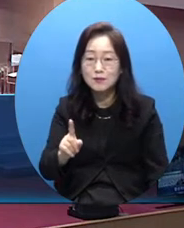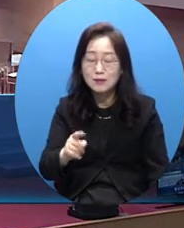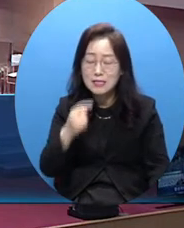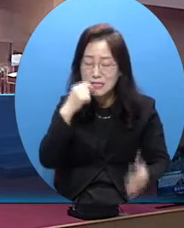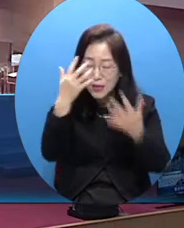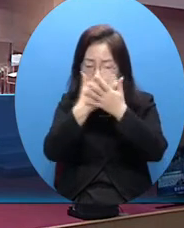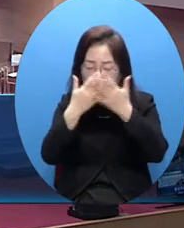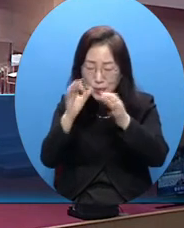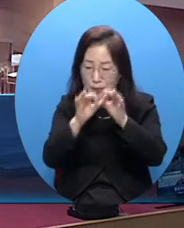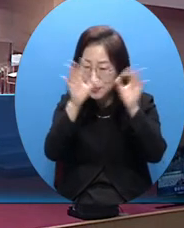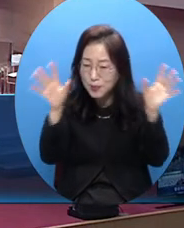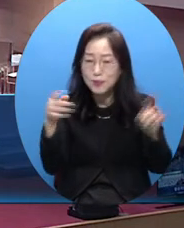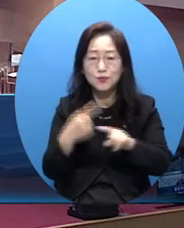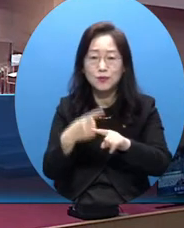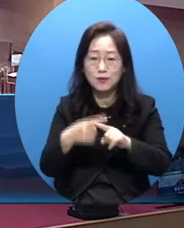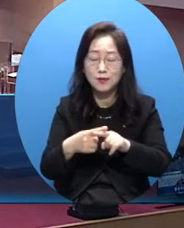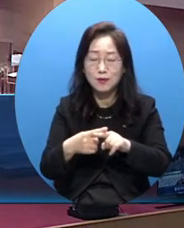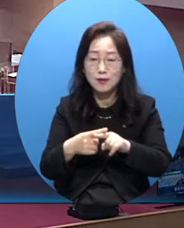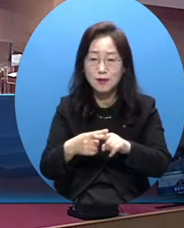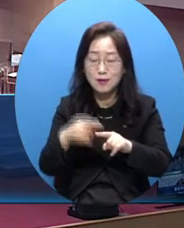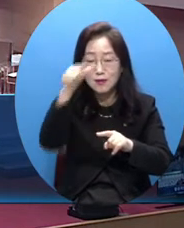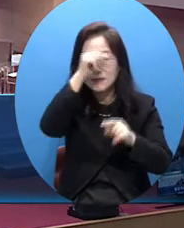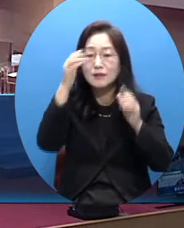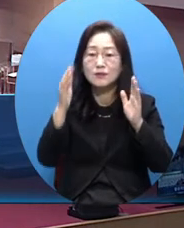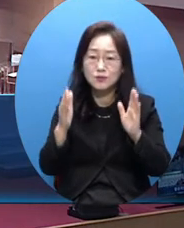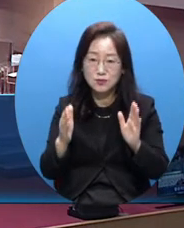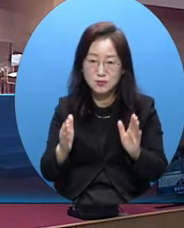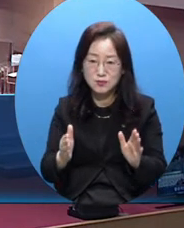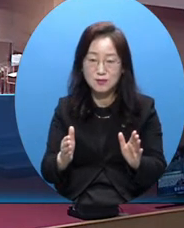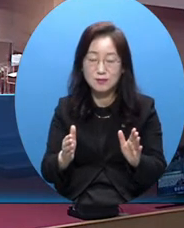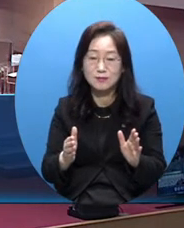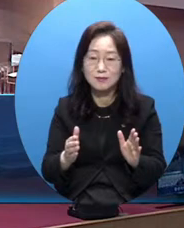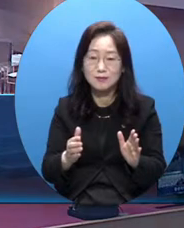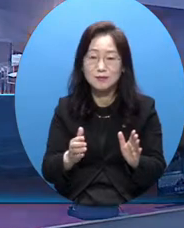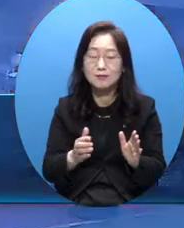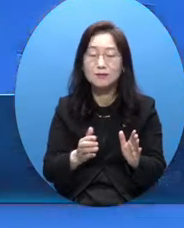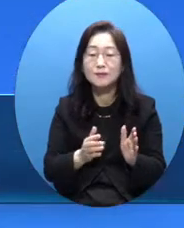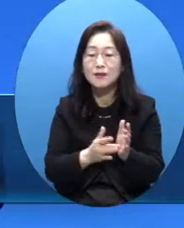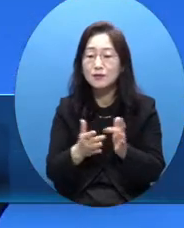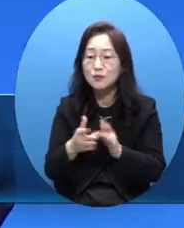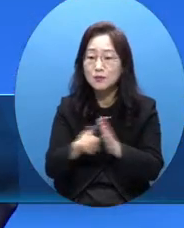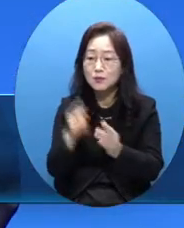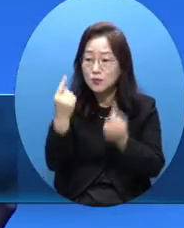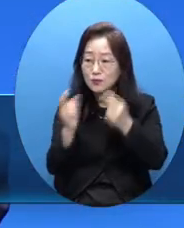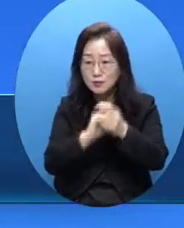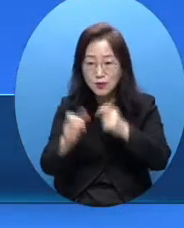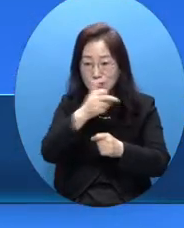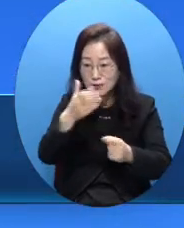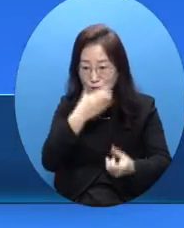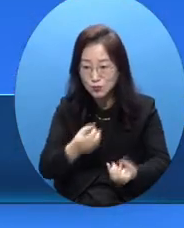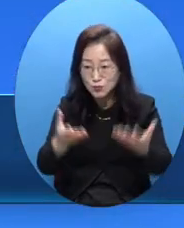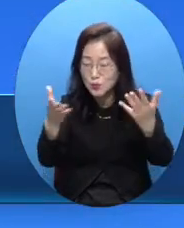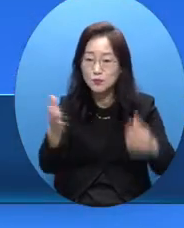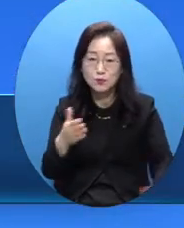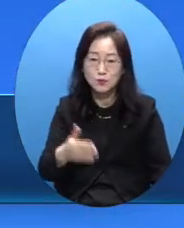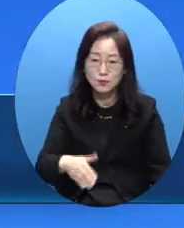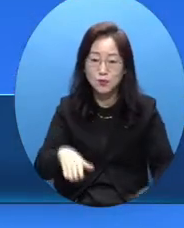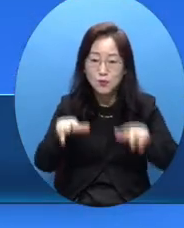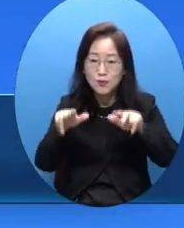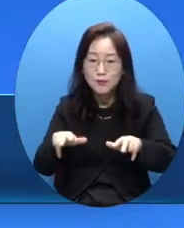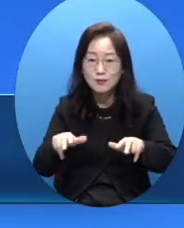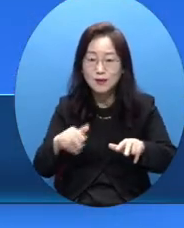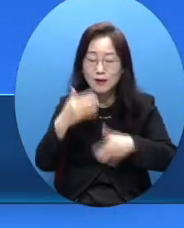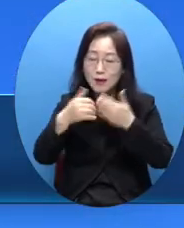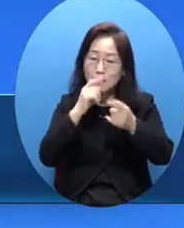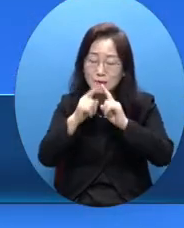what is your life your life is like a myth that disappears quickly there's no greater